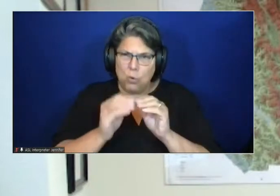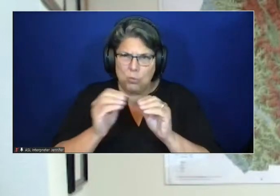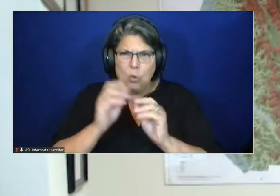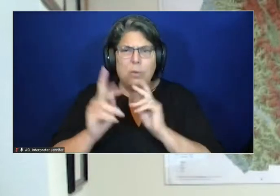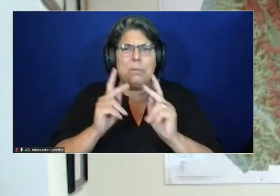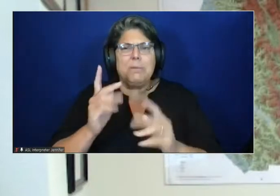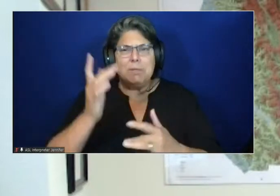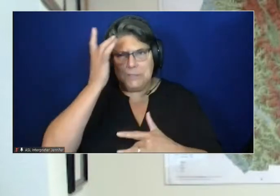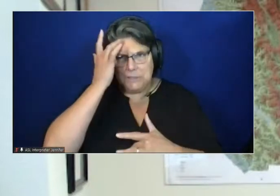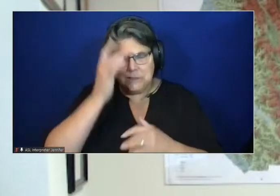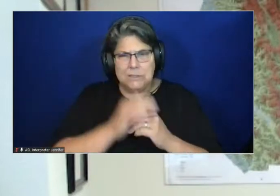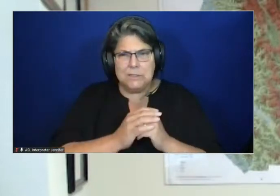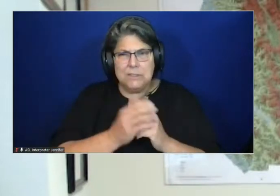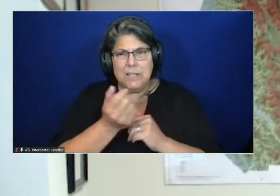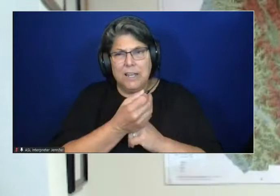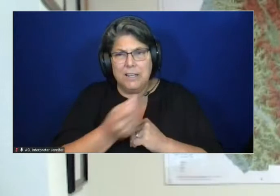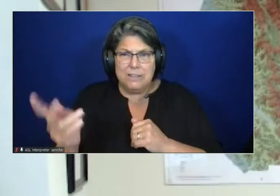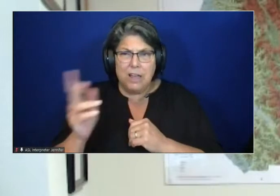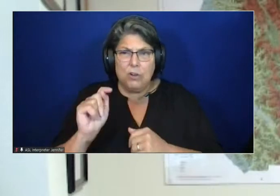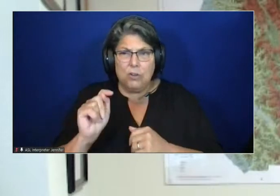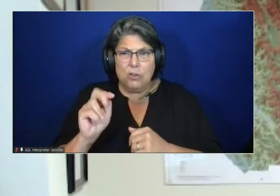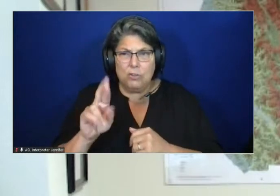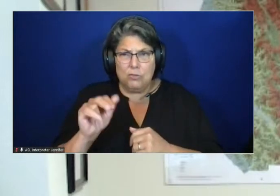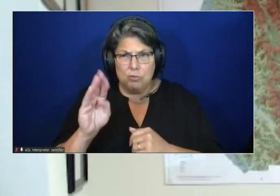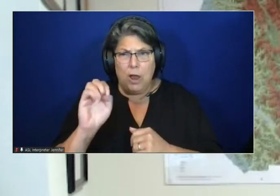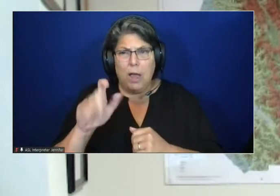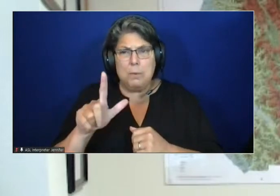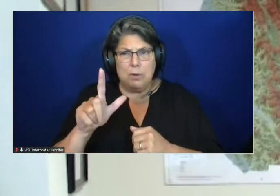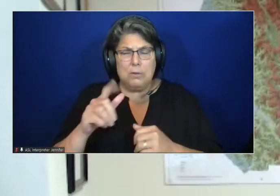several tribal members, unfortunately, have passed away.